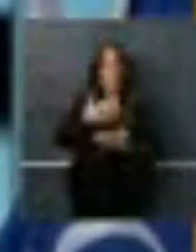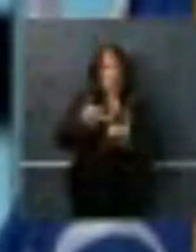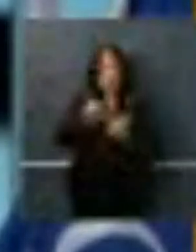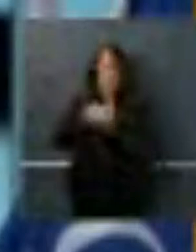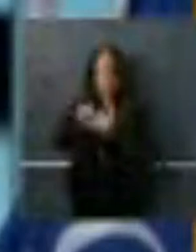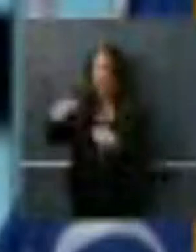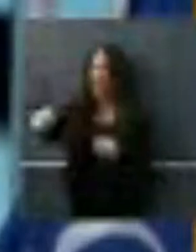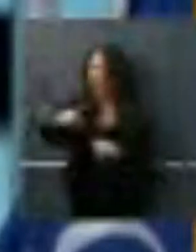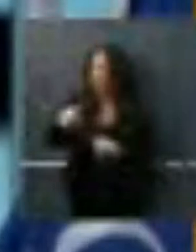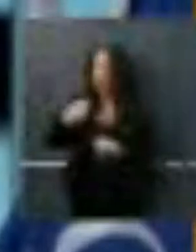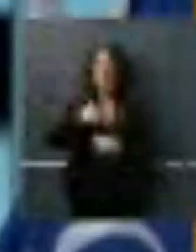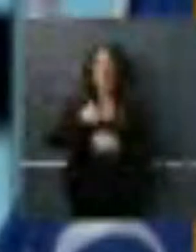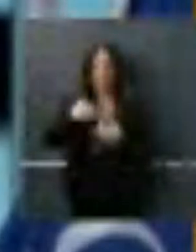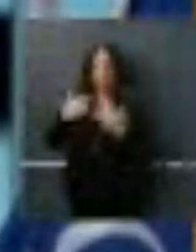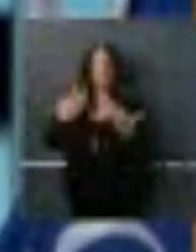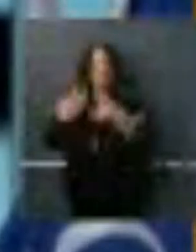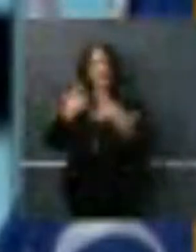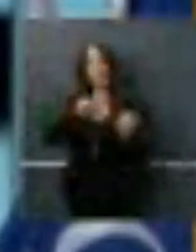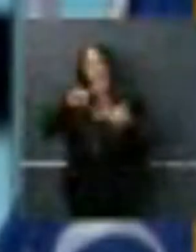covid19.ca.gov.